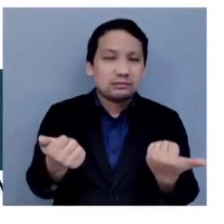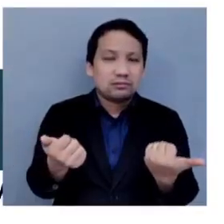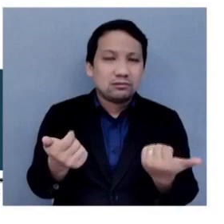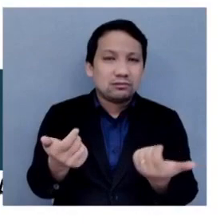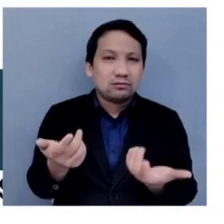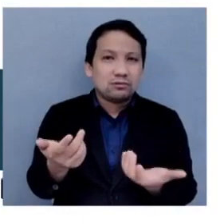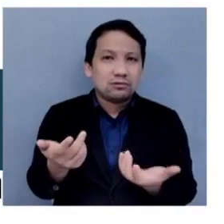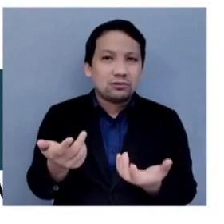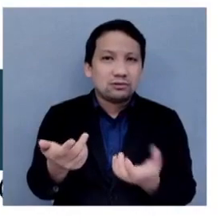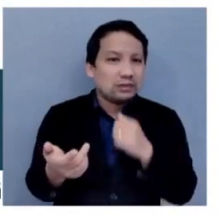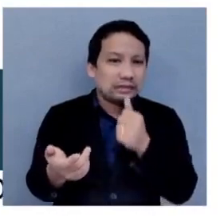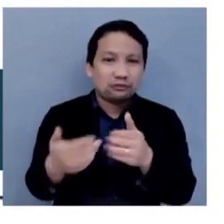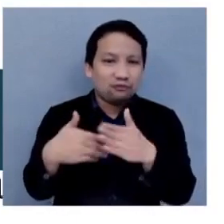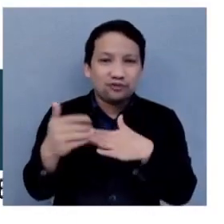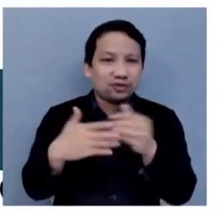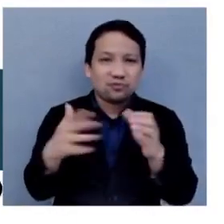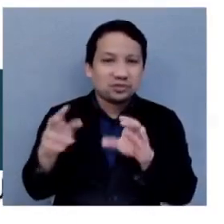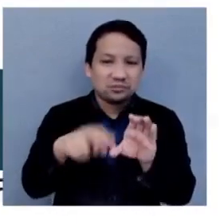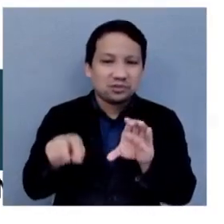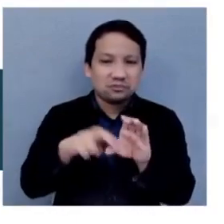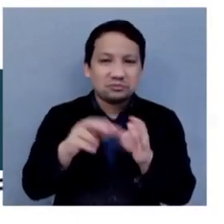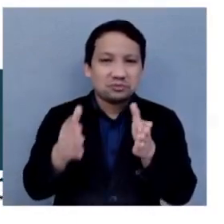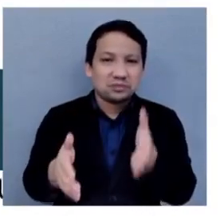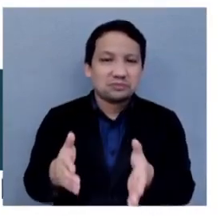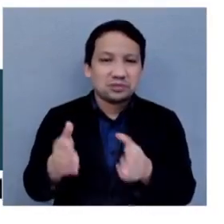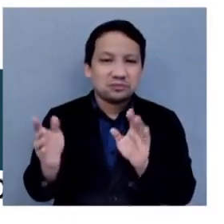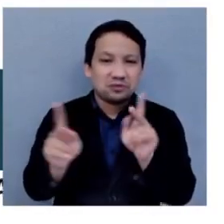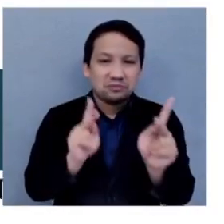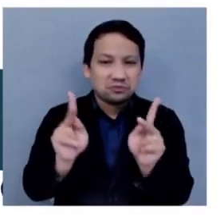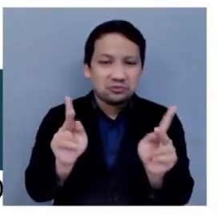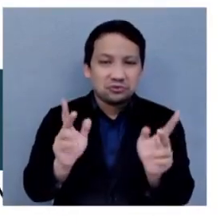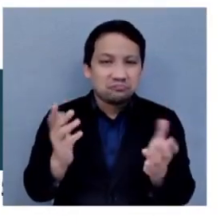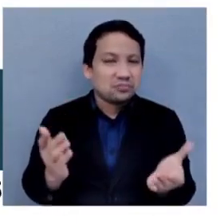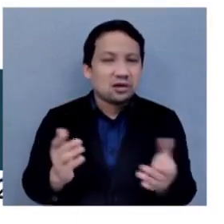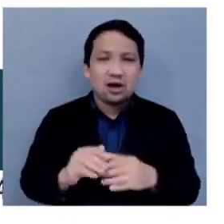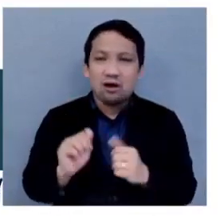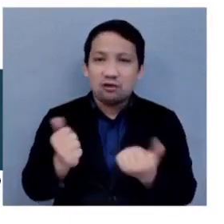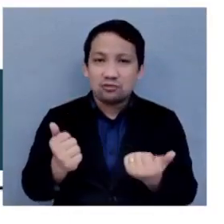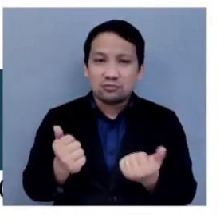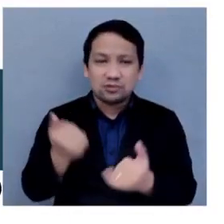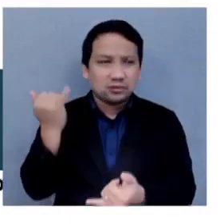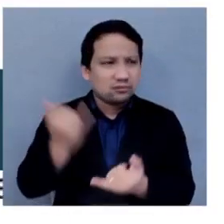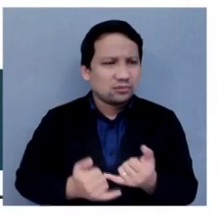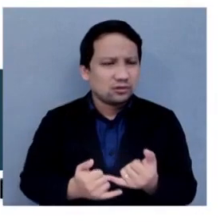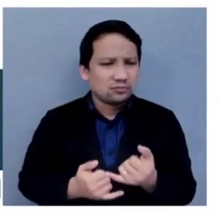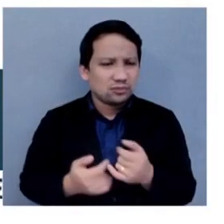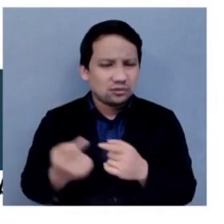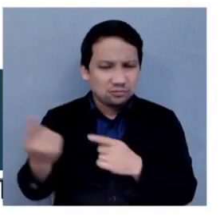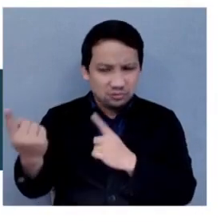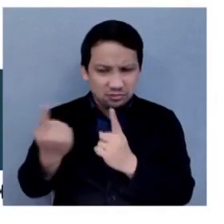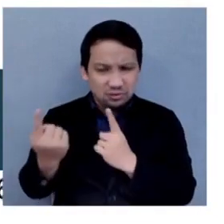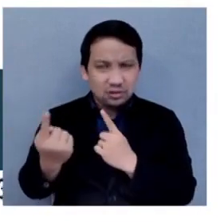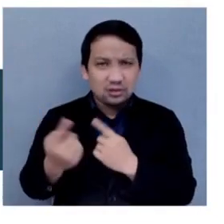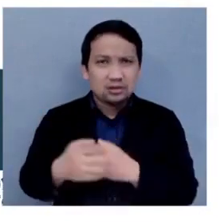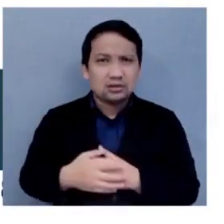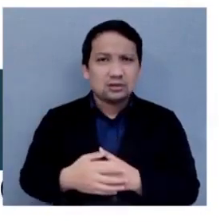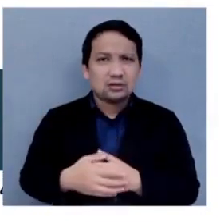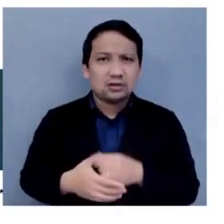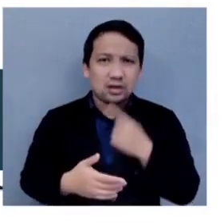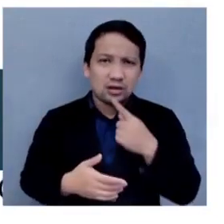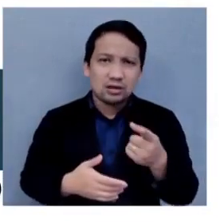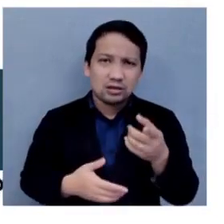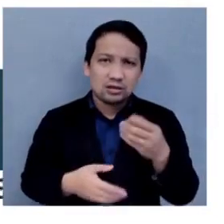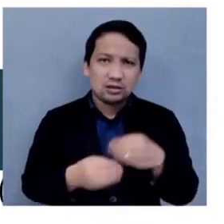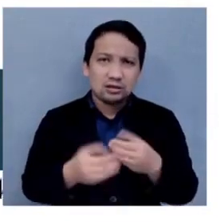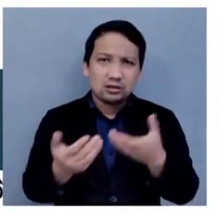and that's sort of inconvenient for our commuters. But the last time we talked, you said that this